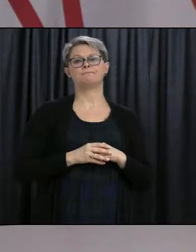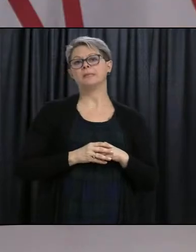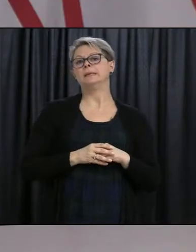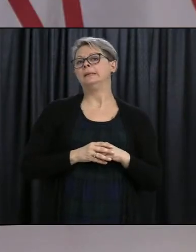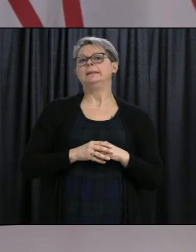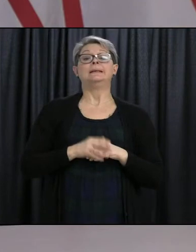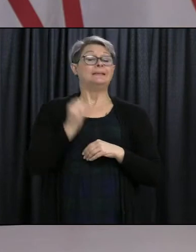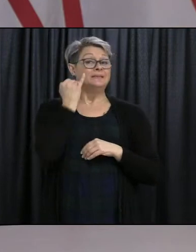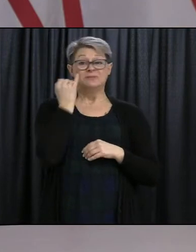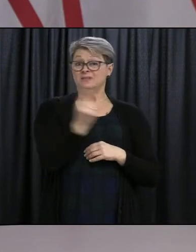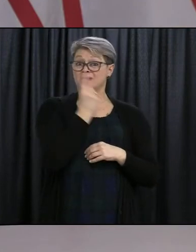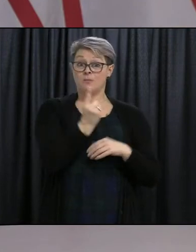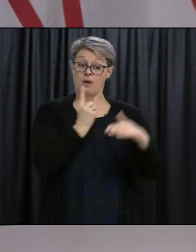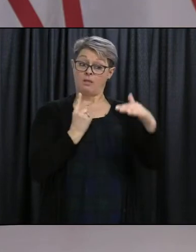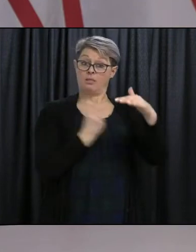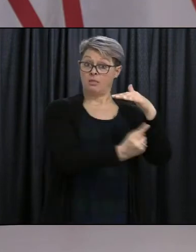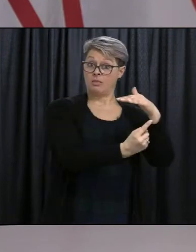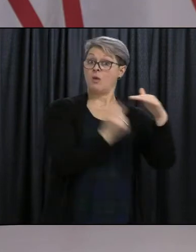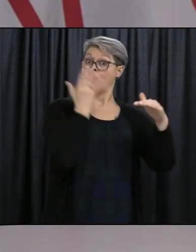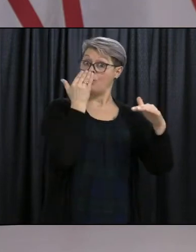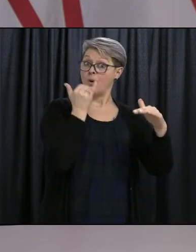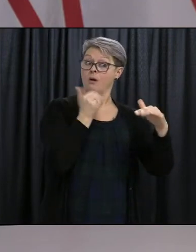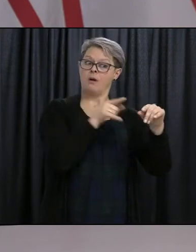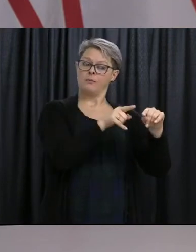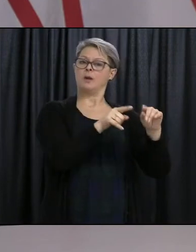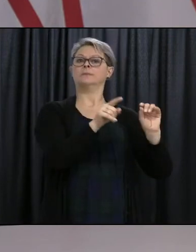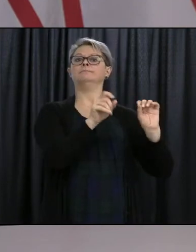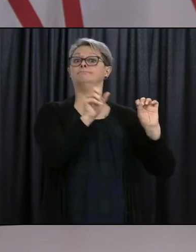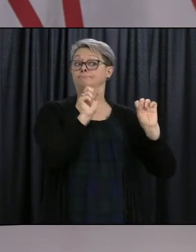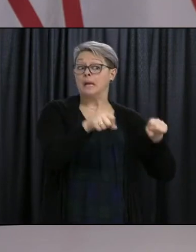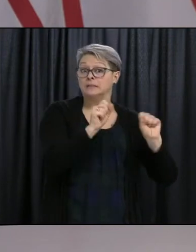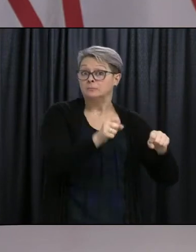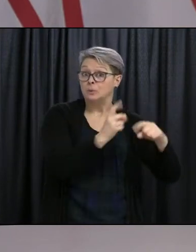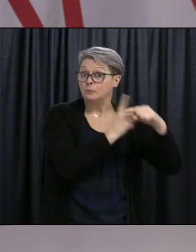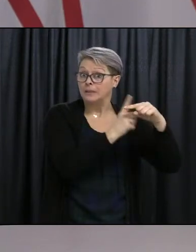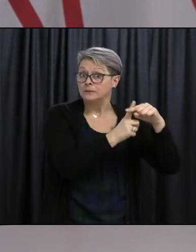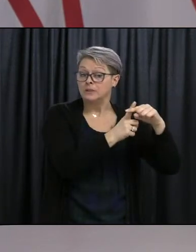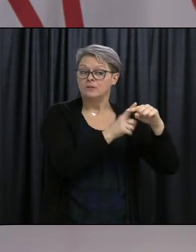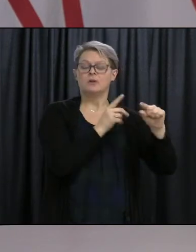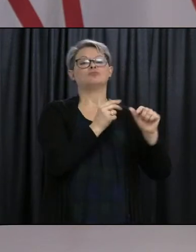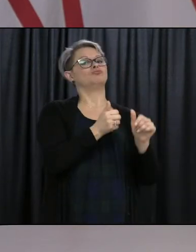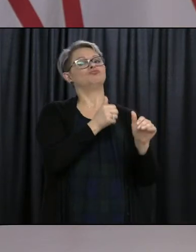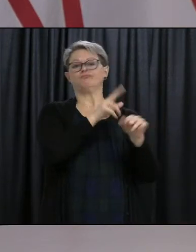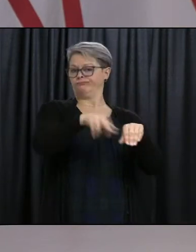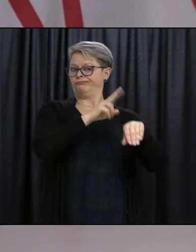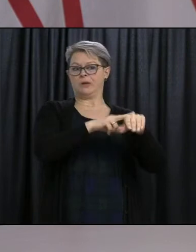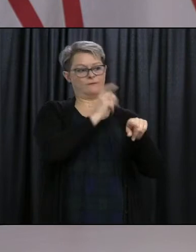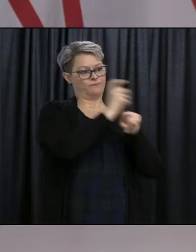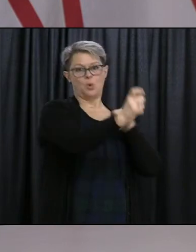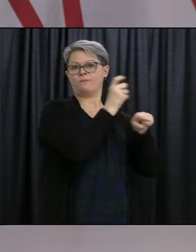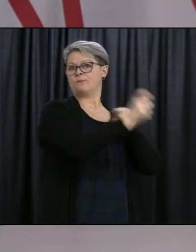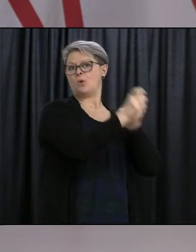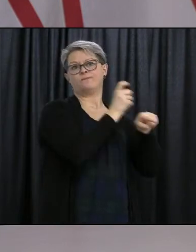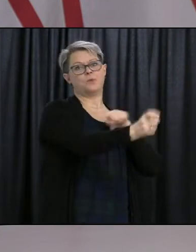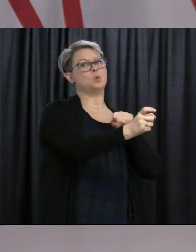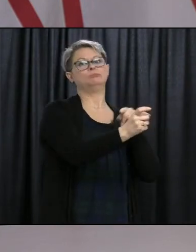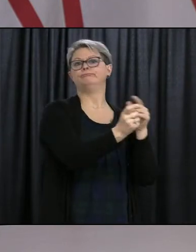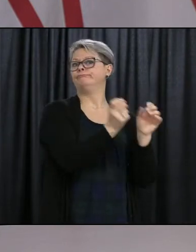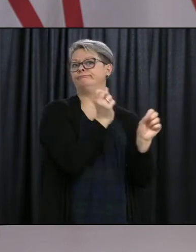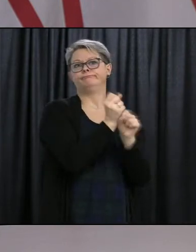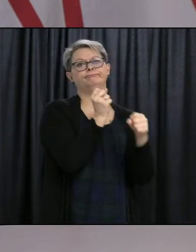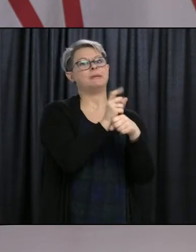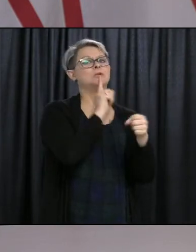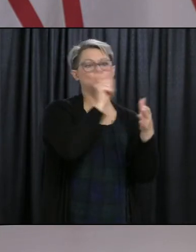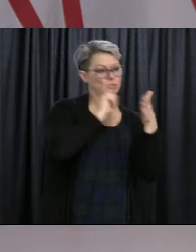in isolation because they've been identified as a case, they do get regular follow-up. They get a phone call just to make sure that everybody